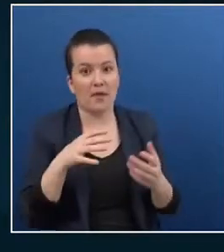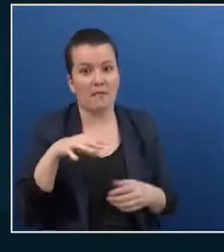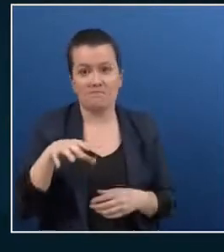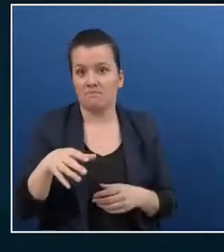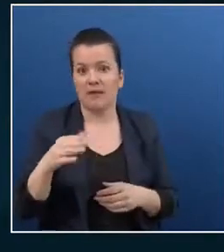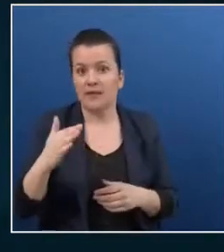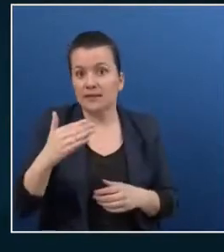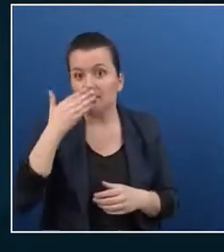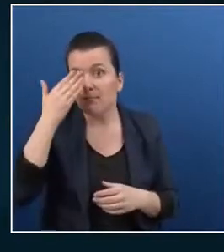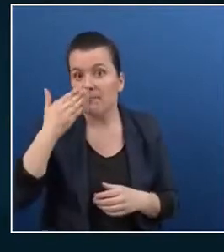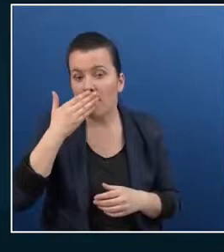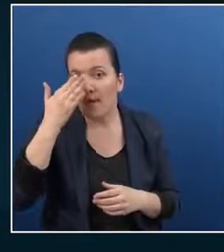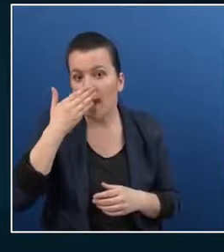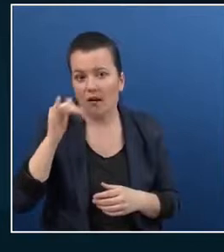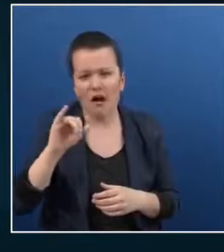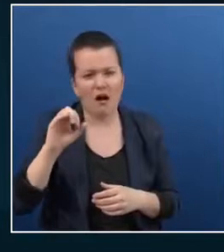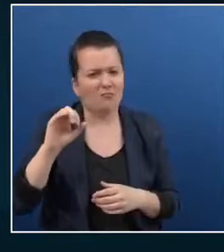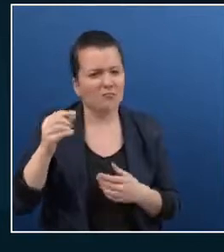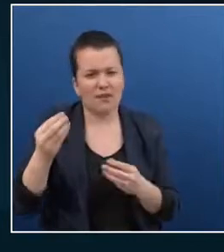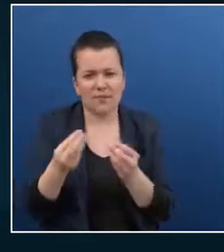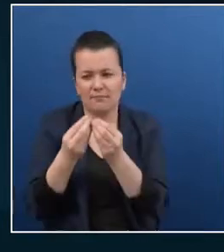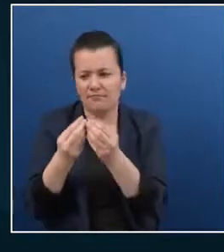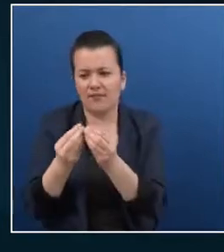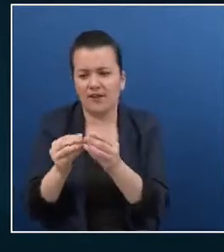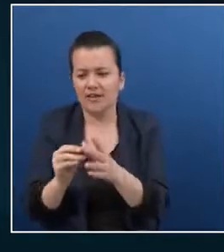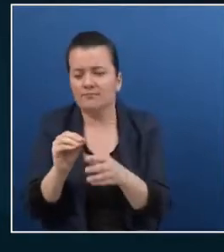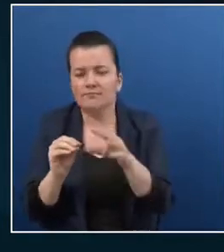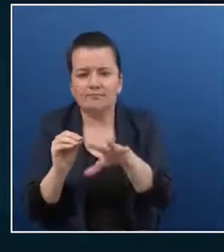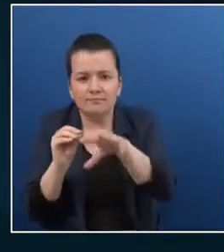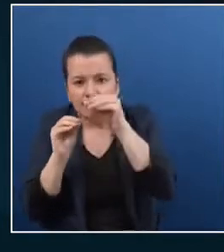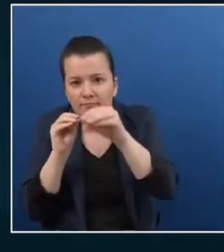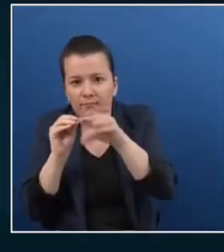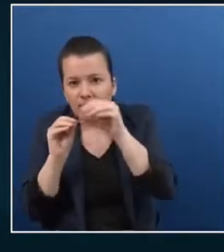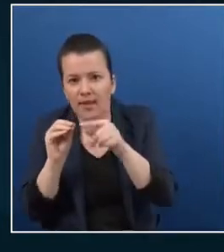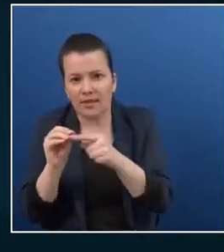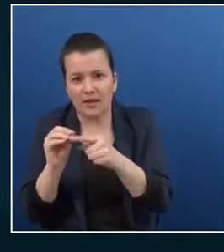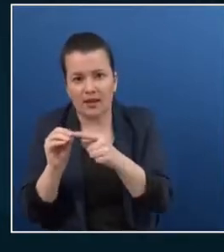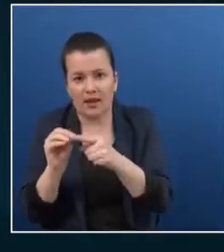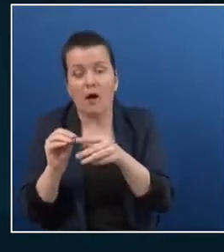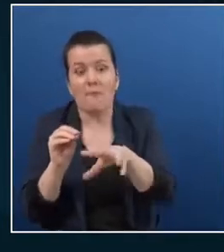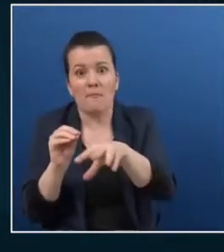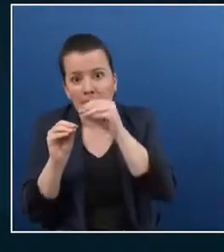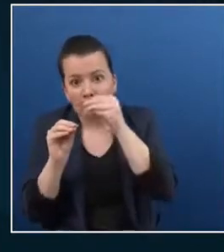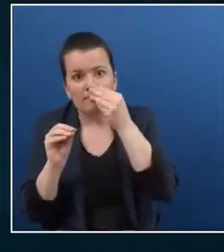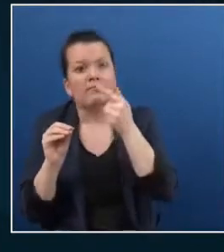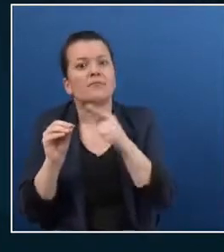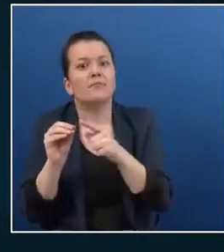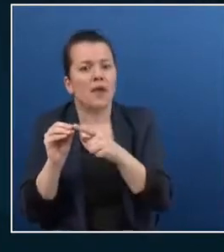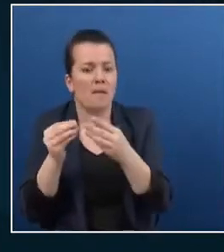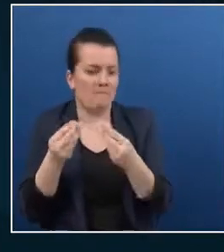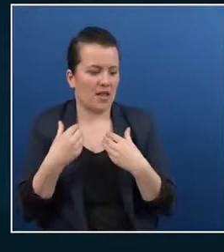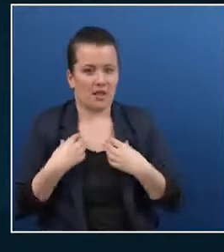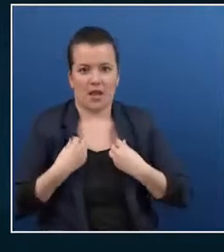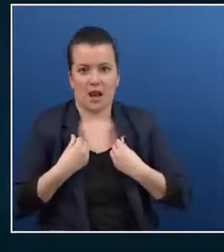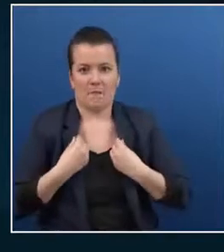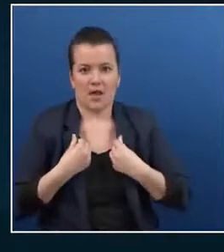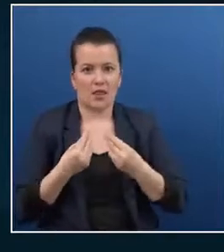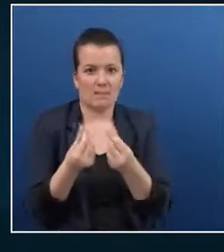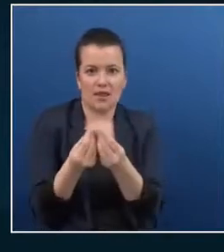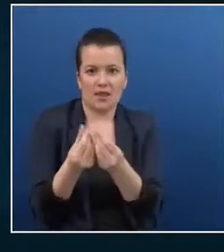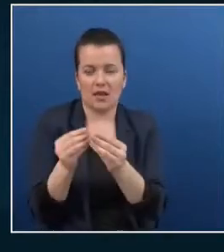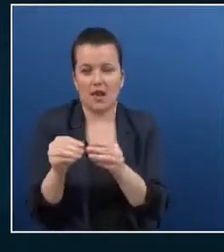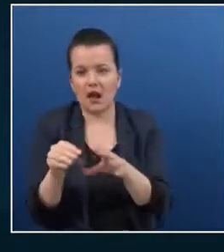smells material, and it sends an alarm, and we get the message. And then we have a platform that tells us, right?